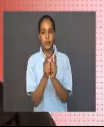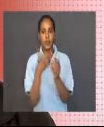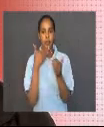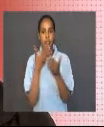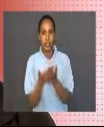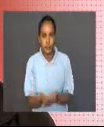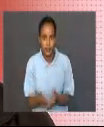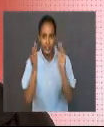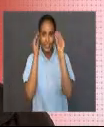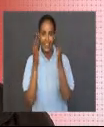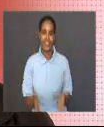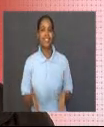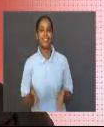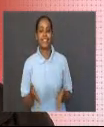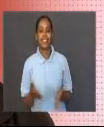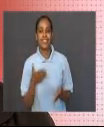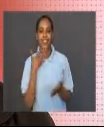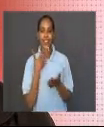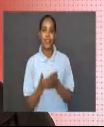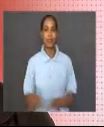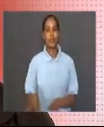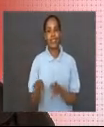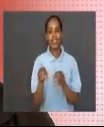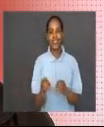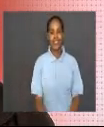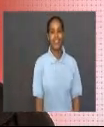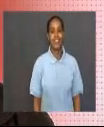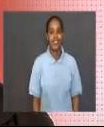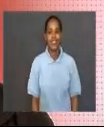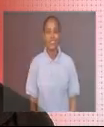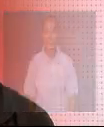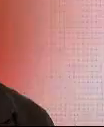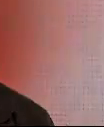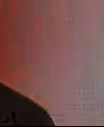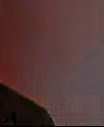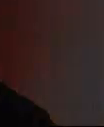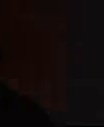Thank you, teacher. Thank you, students.